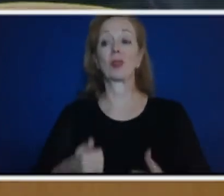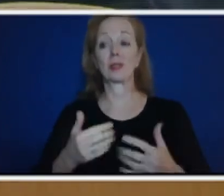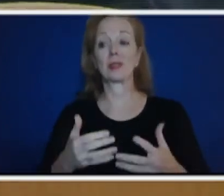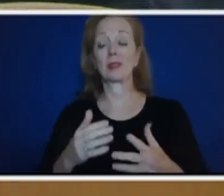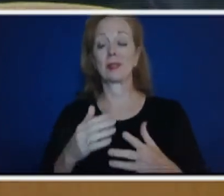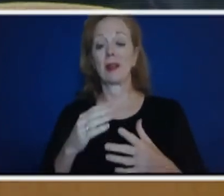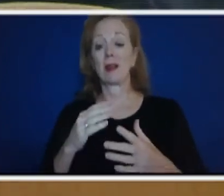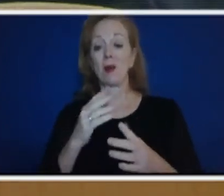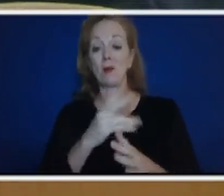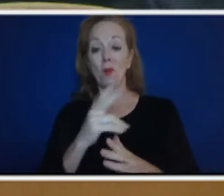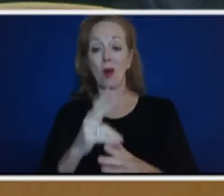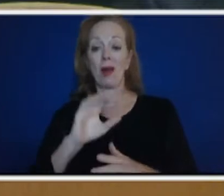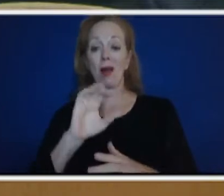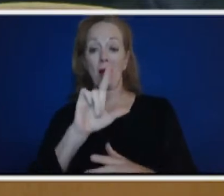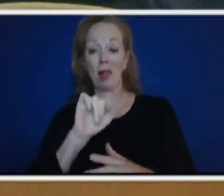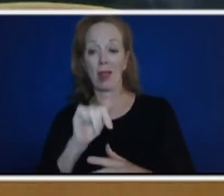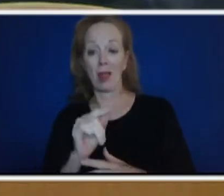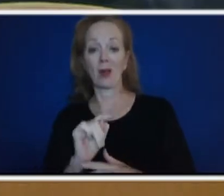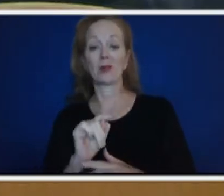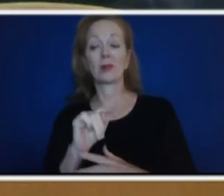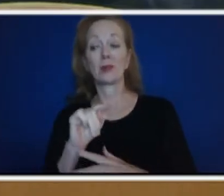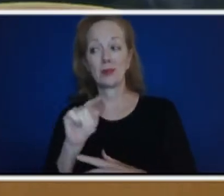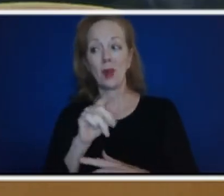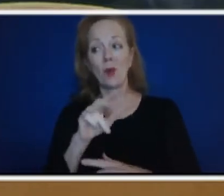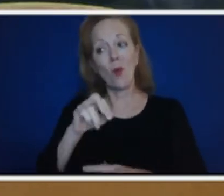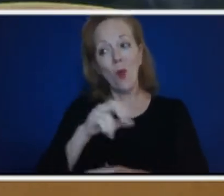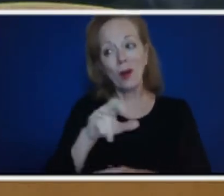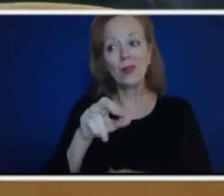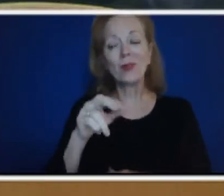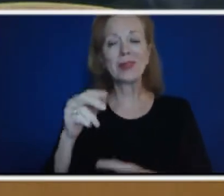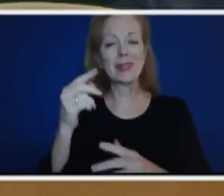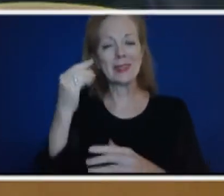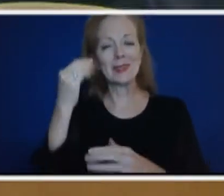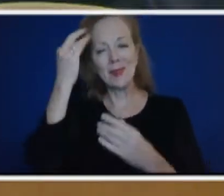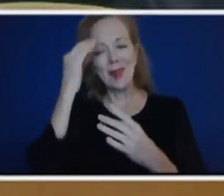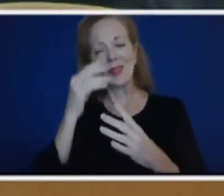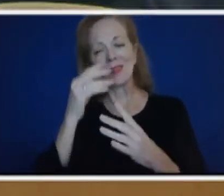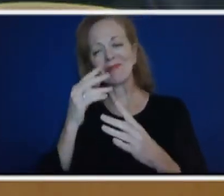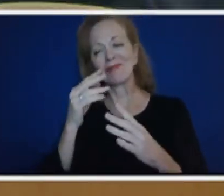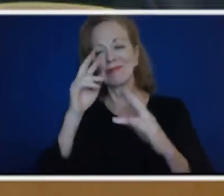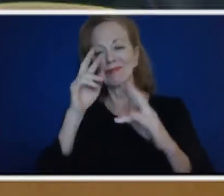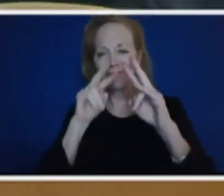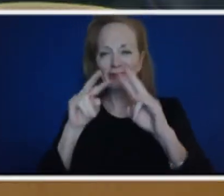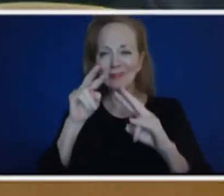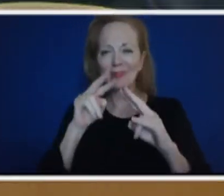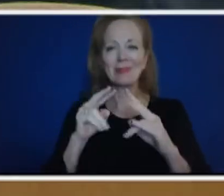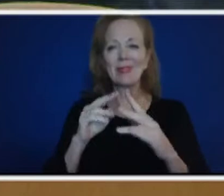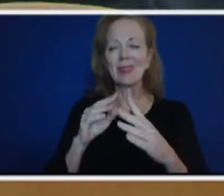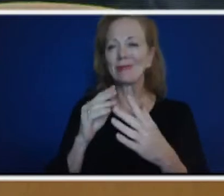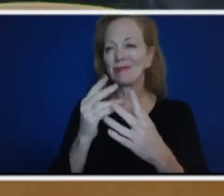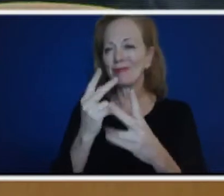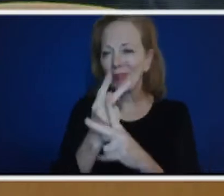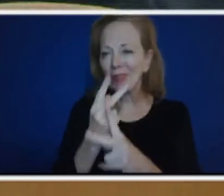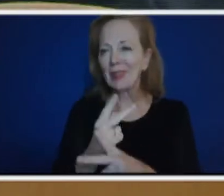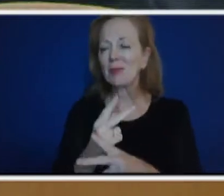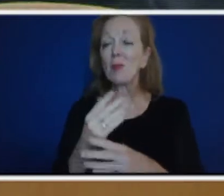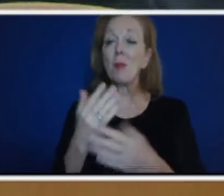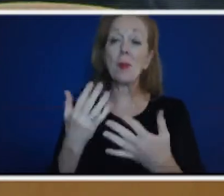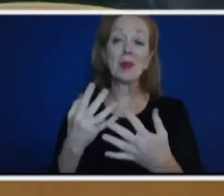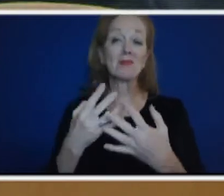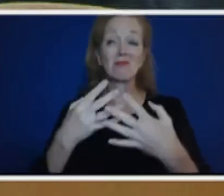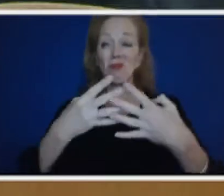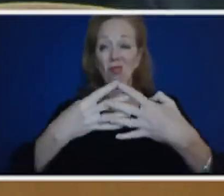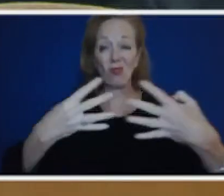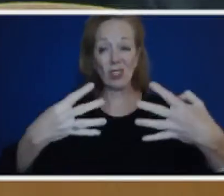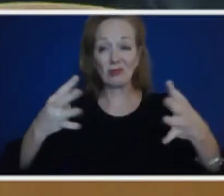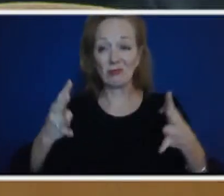lot and walk over there. So that's something we need to think through. Perhaps we could put some fencing to prevent that. But this is the Delta